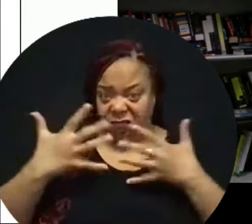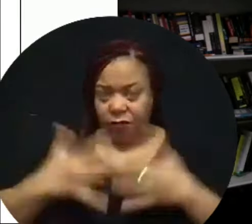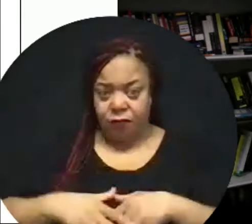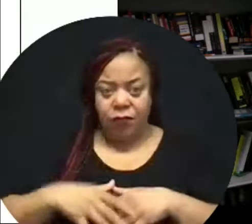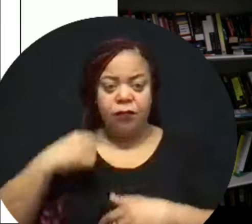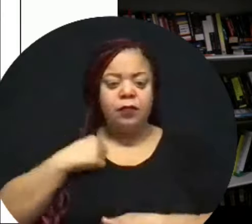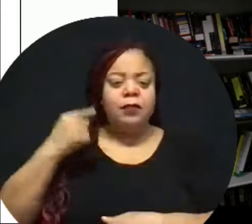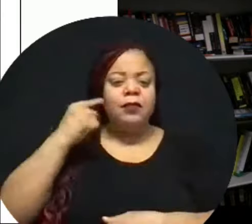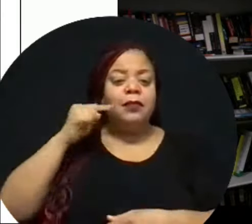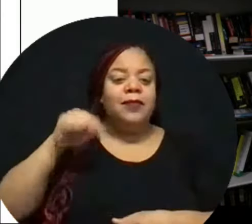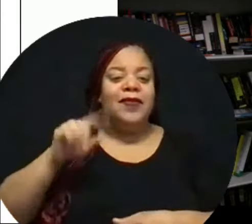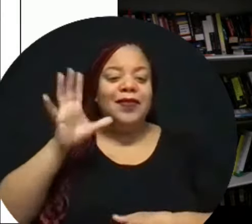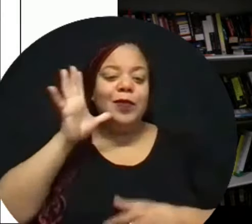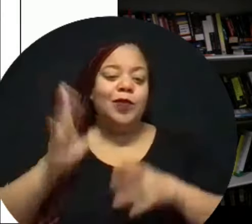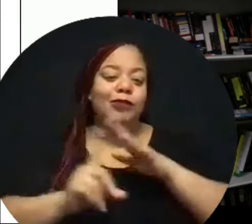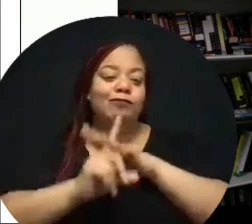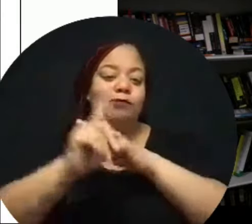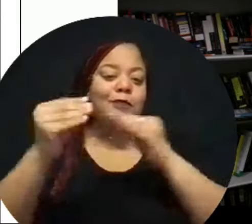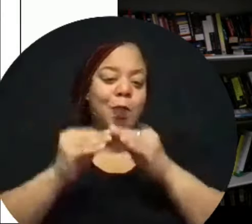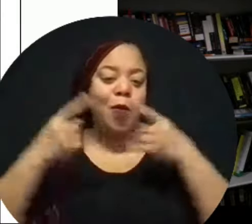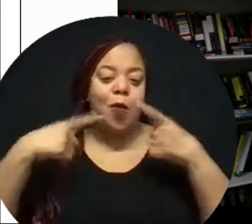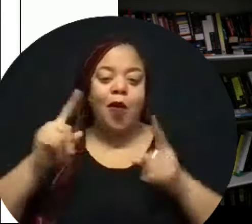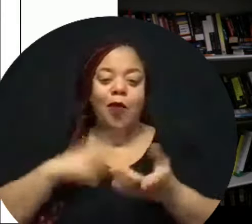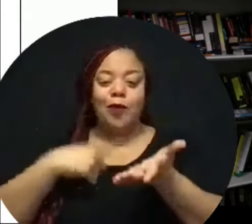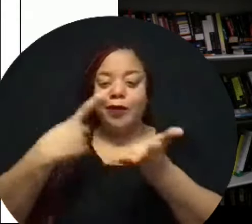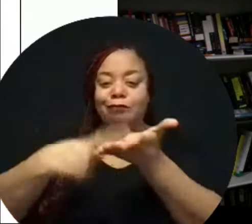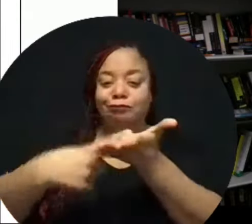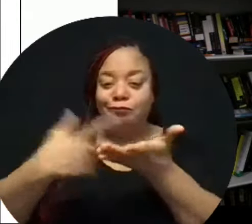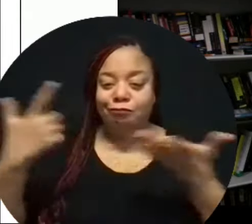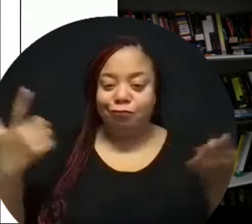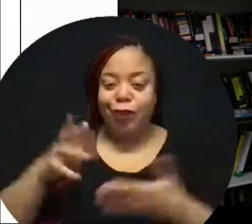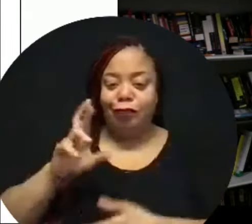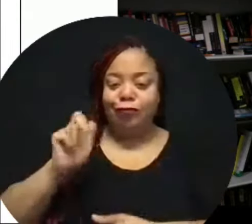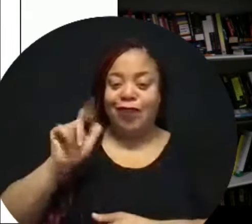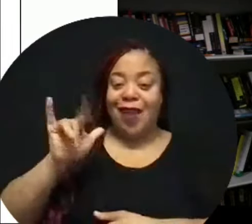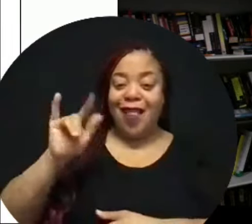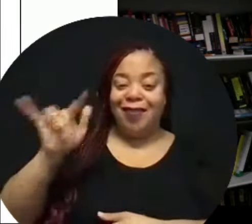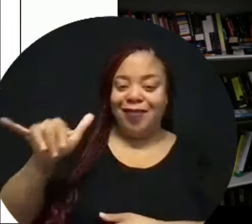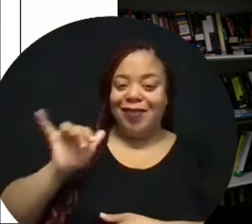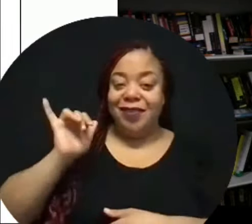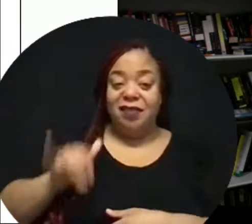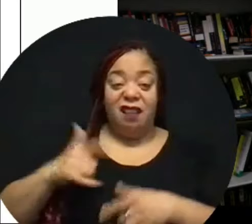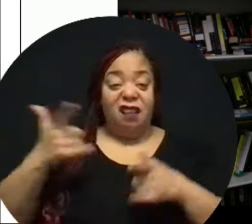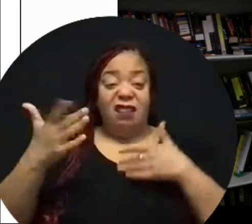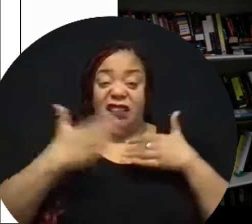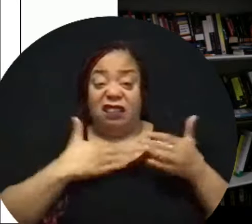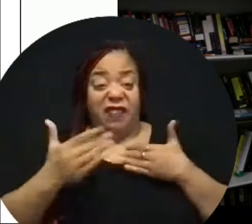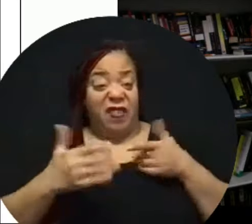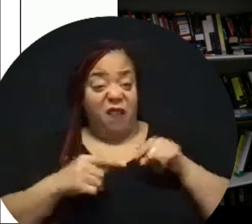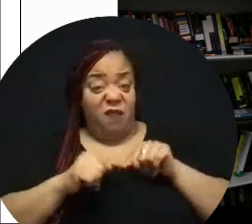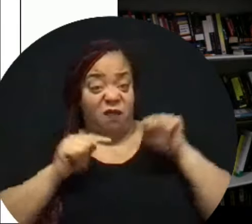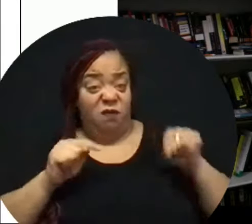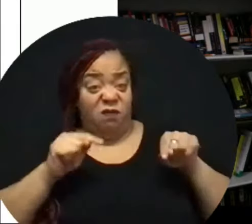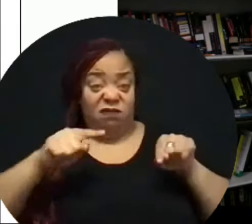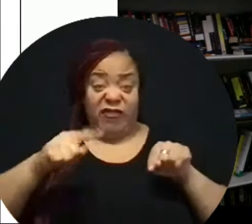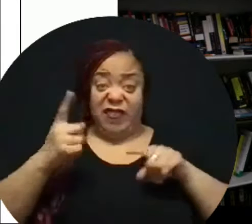Black experiences with food to hunger or forced glut and some combination of that, that there was always resistance, right? That there was